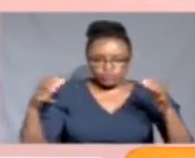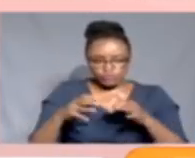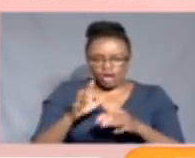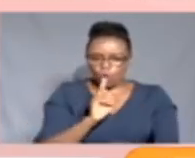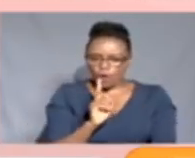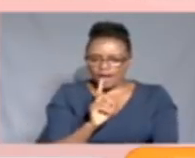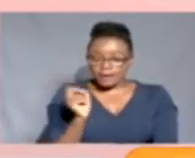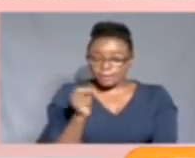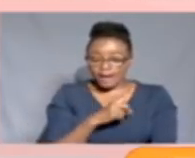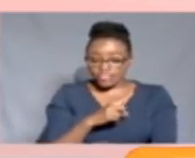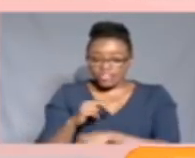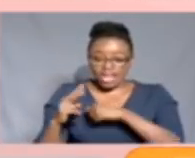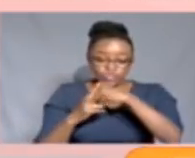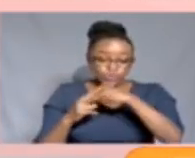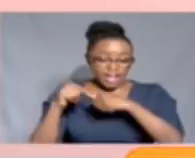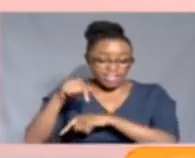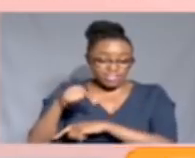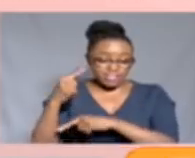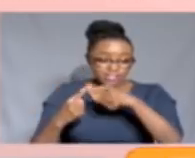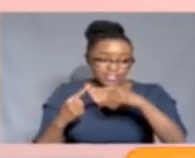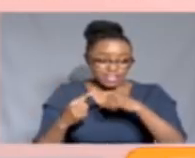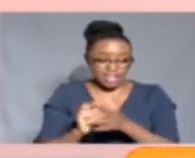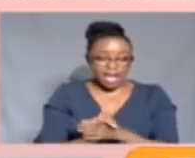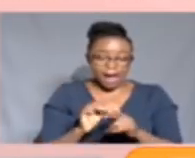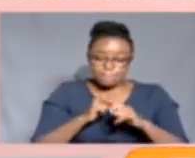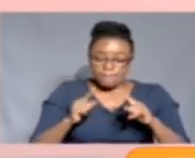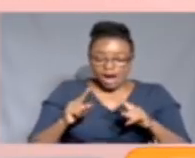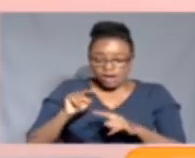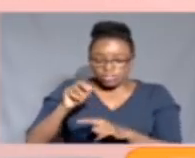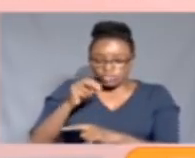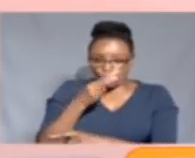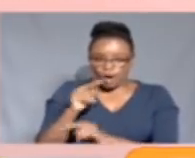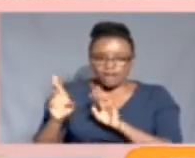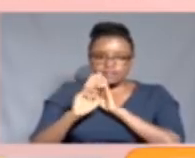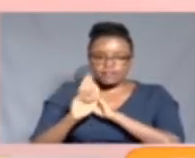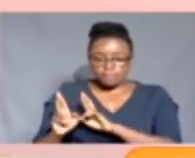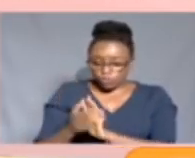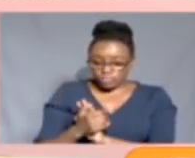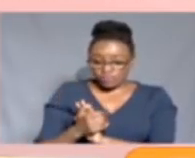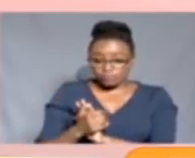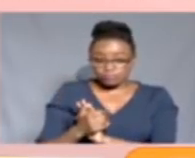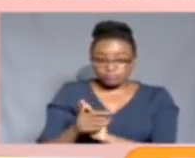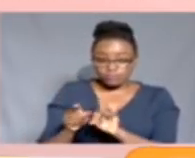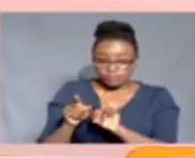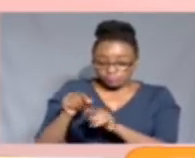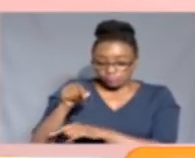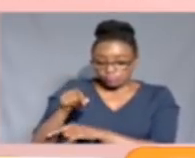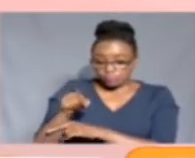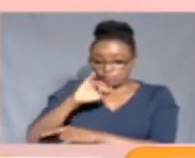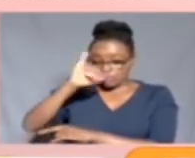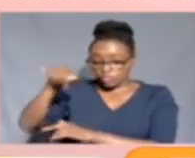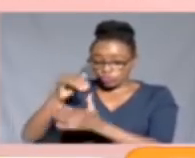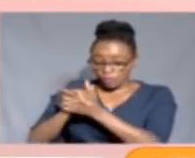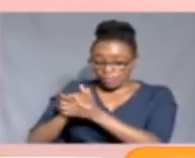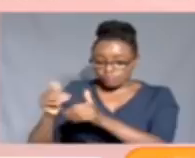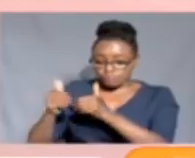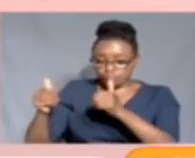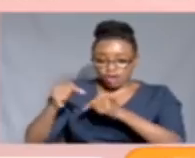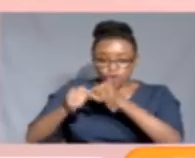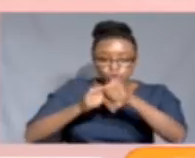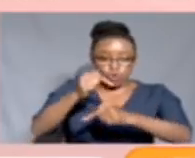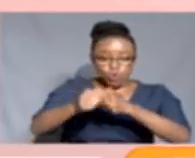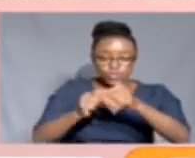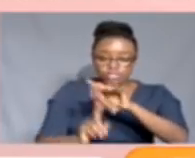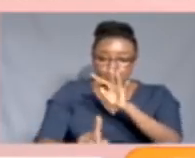latest July this year. But as Noah Otieno reports, pointers to a murkier Jubilee House continue